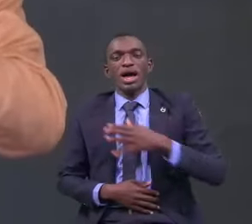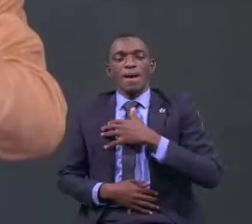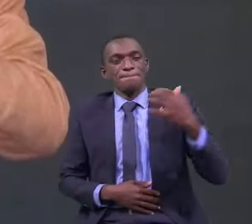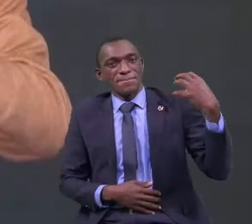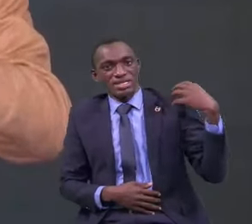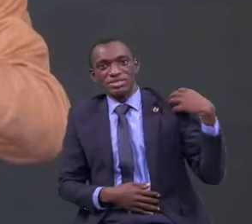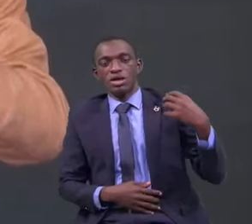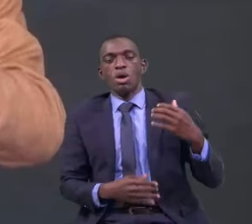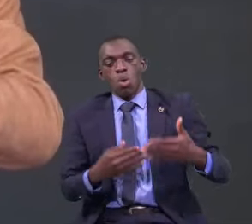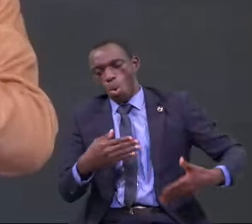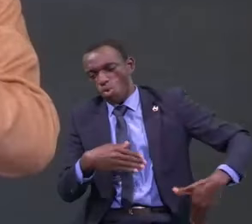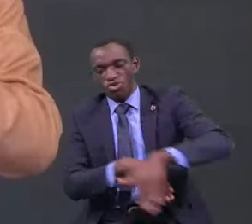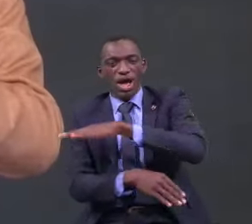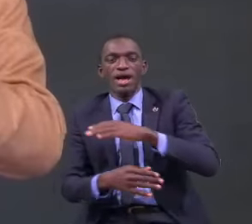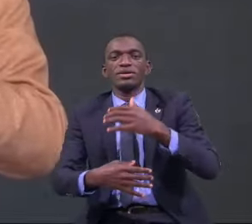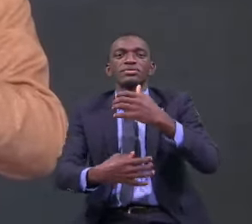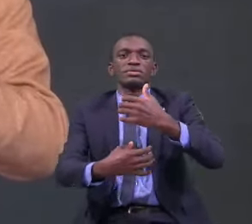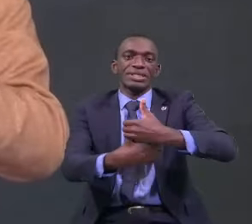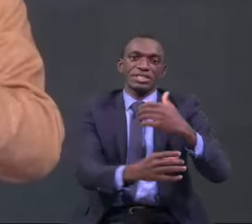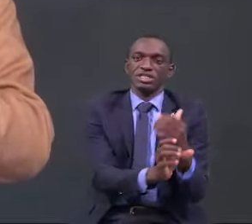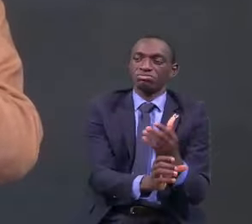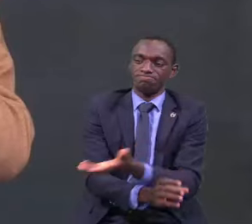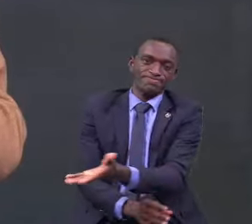But did Adam subdue anything?